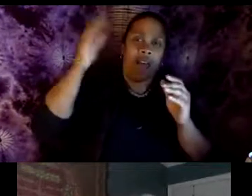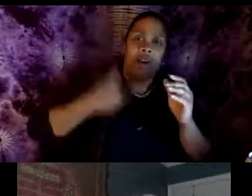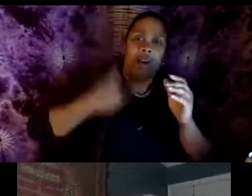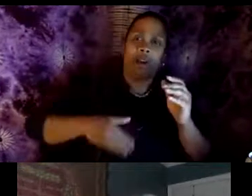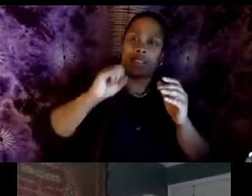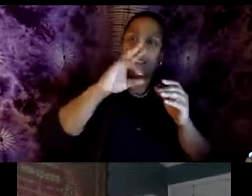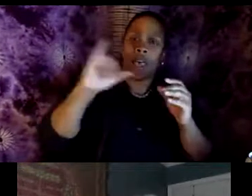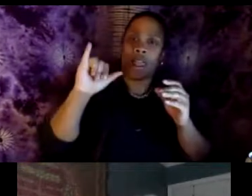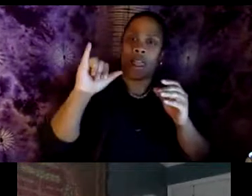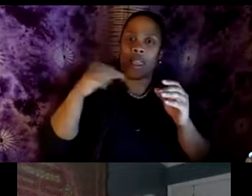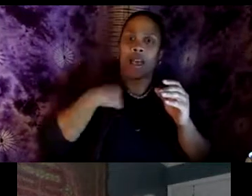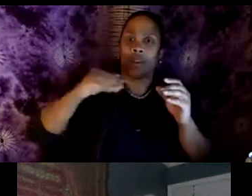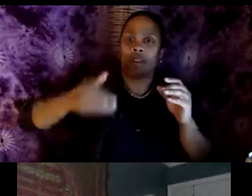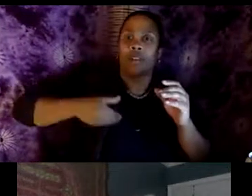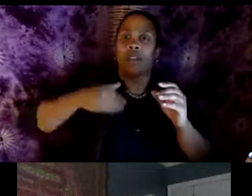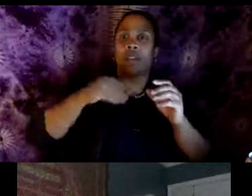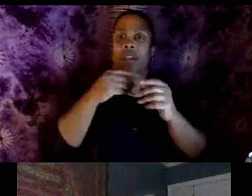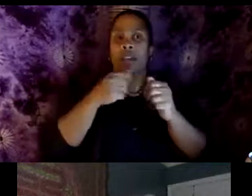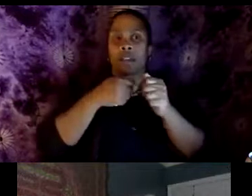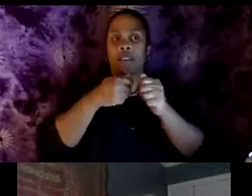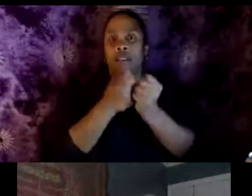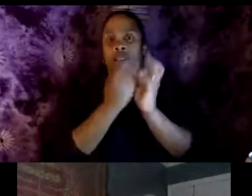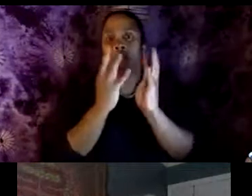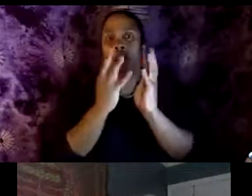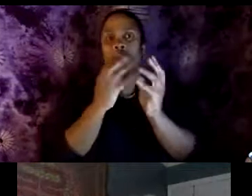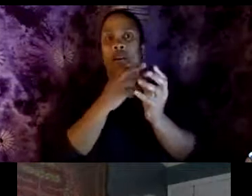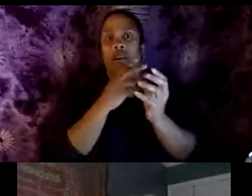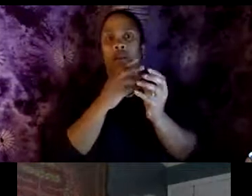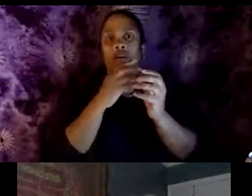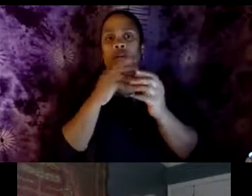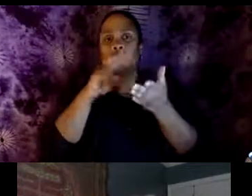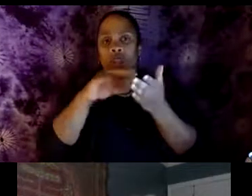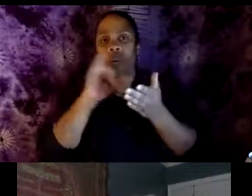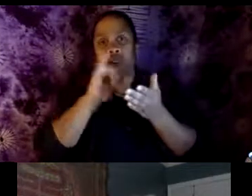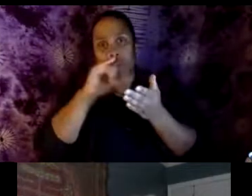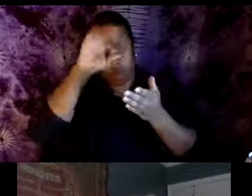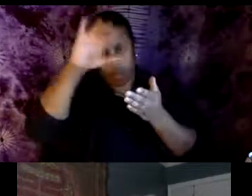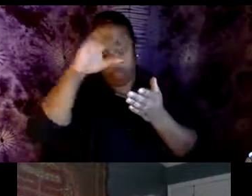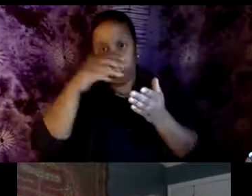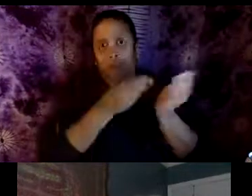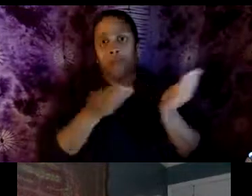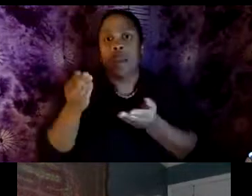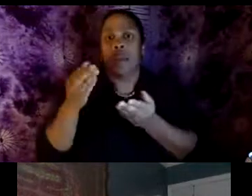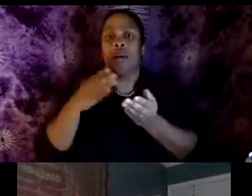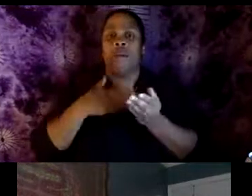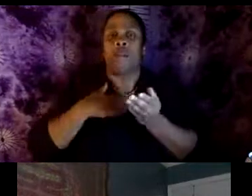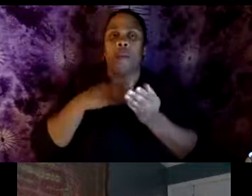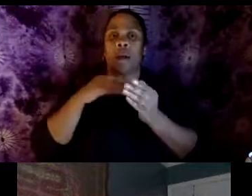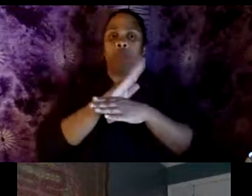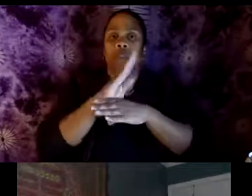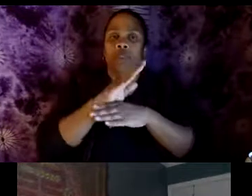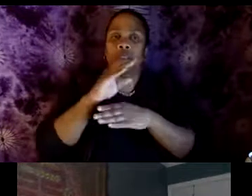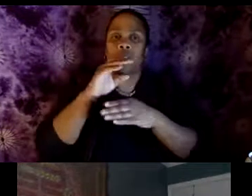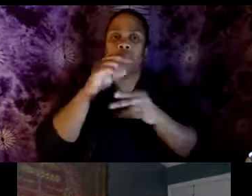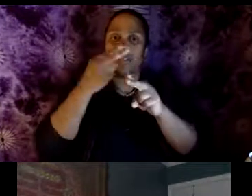am a intuitive tarot and oracle card reader, as well as a psychic medium. My business name is Sally Spiritual Guidance.